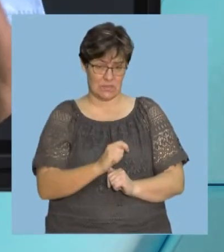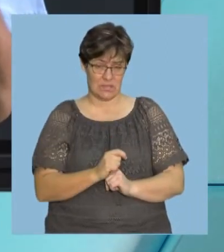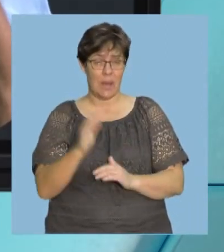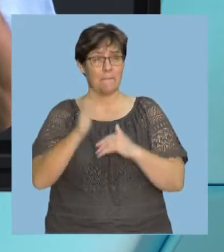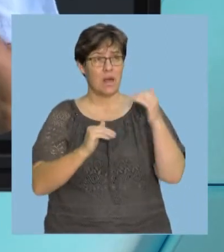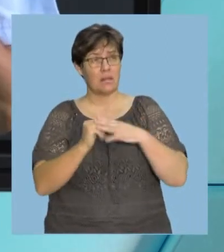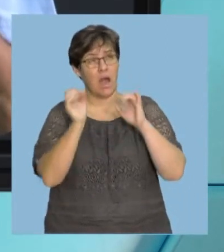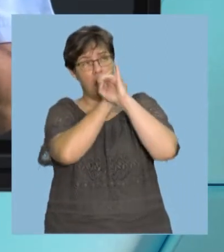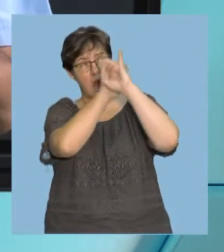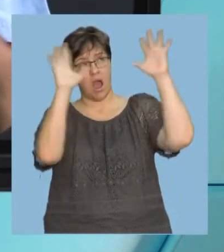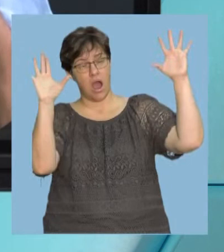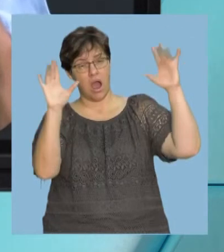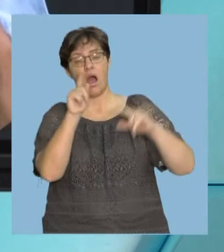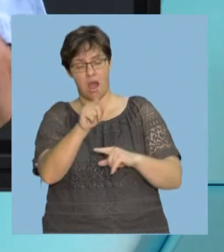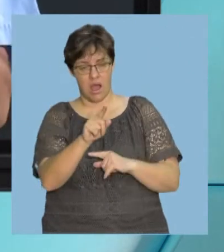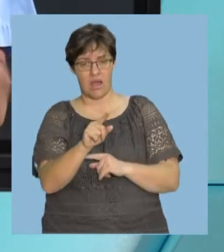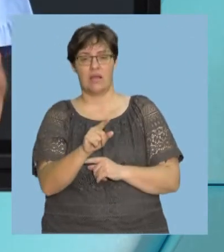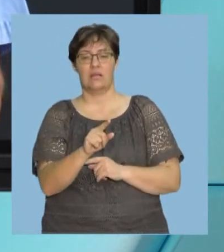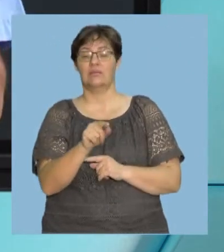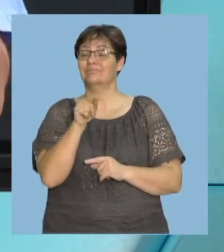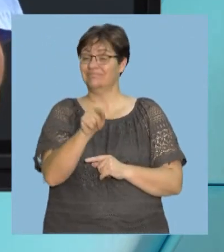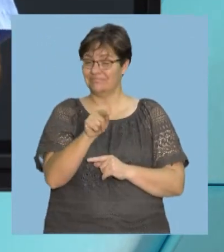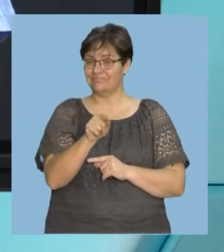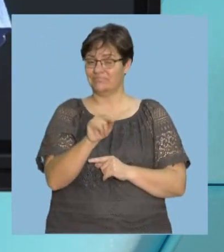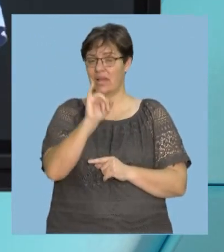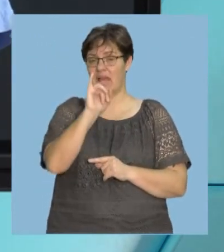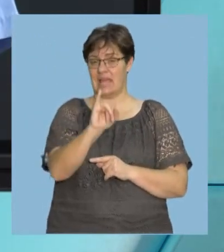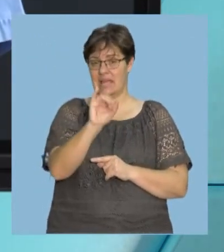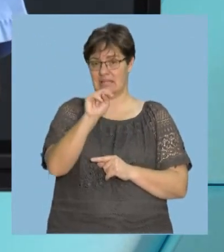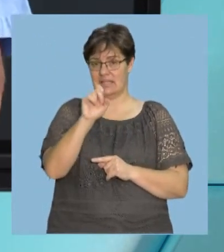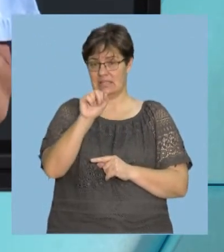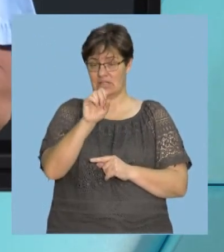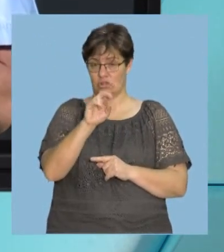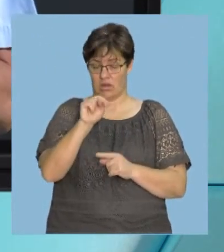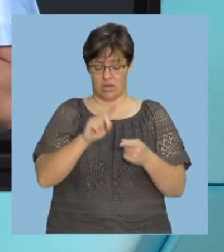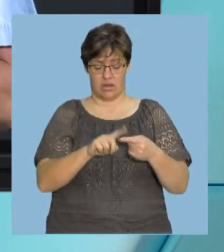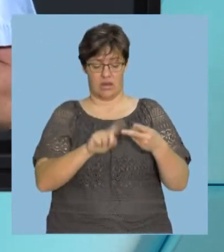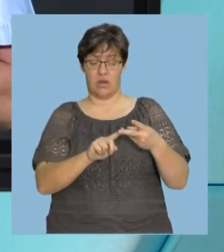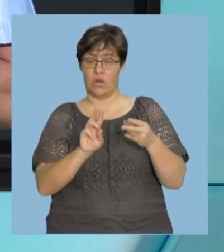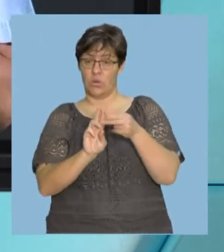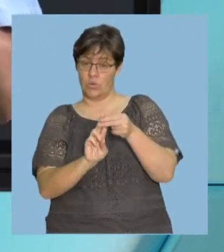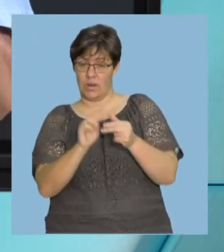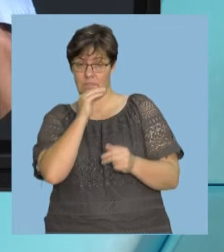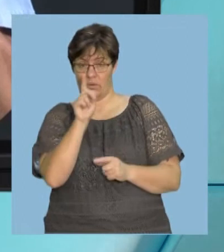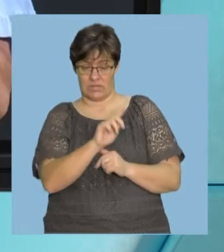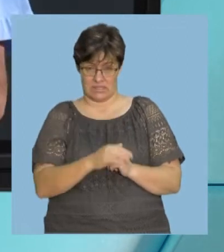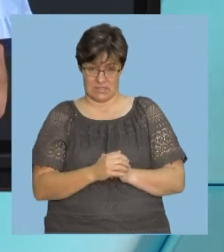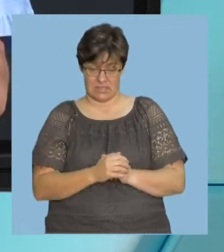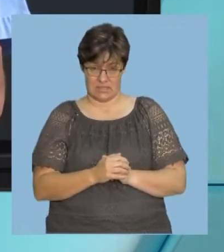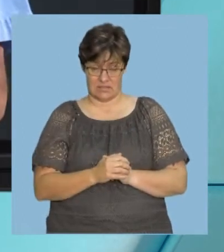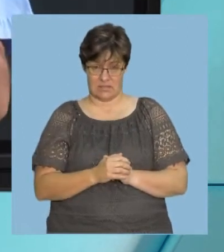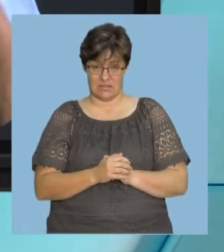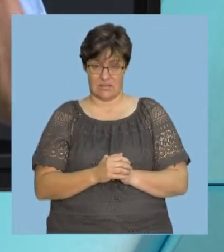and build up a mental picture so that you are very clear about what intersection and union mean. Because lots